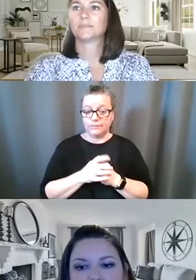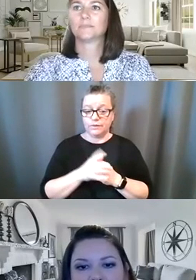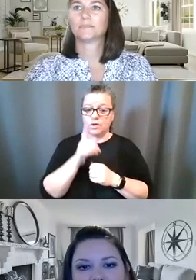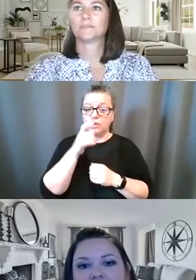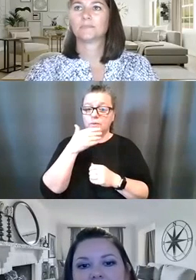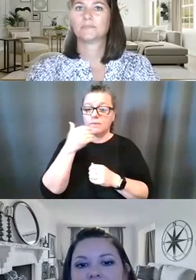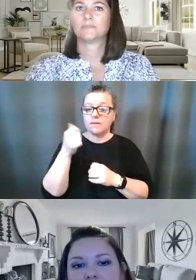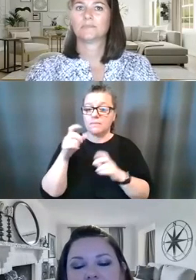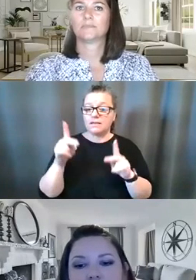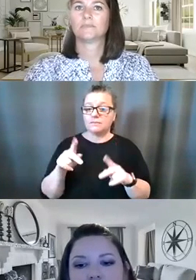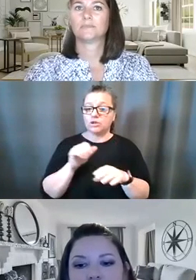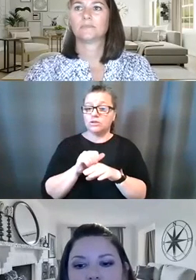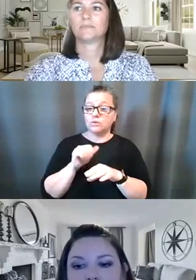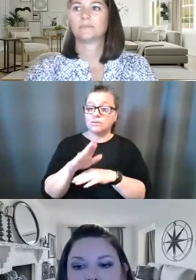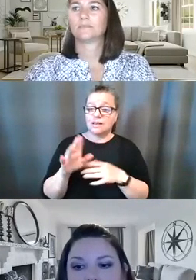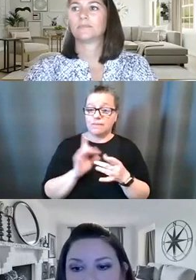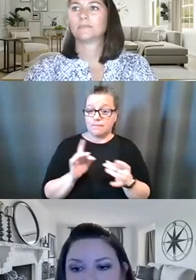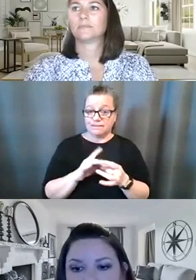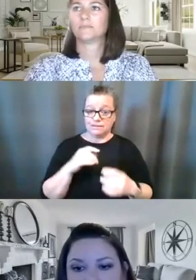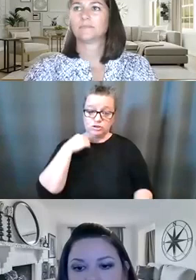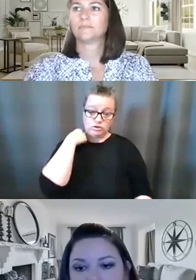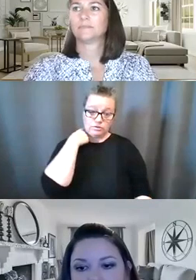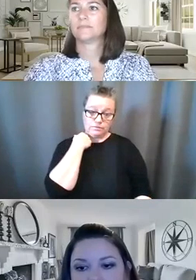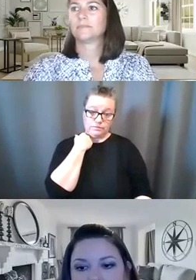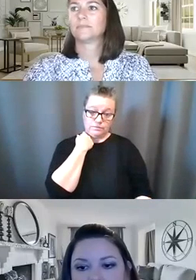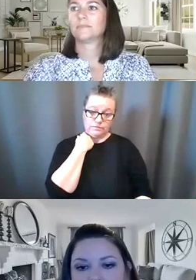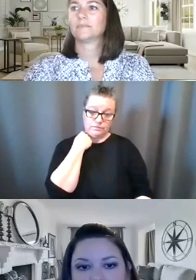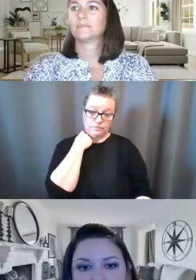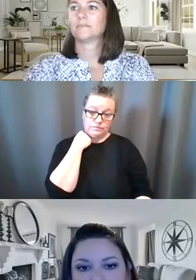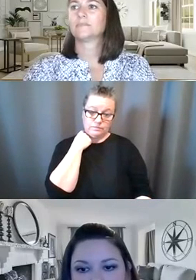best person to send this message?